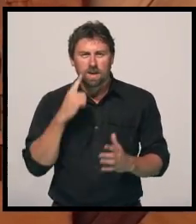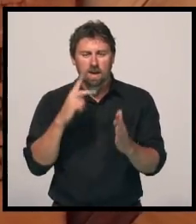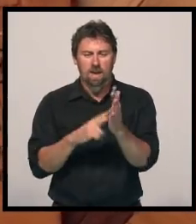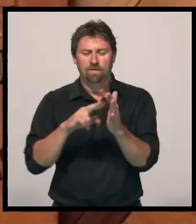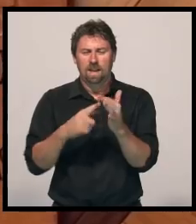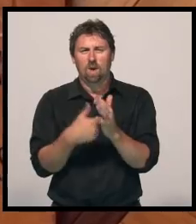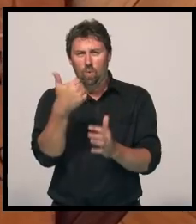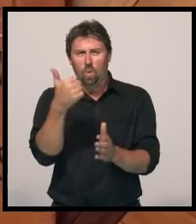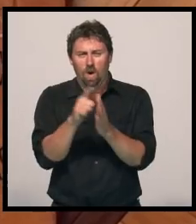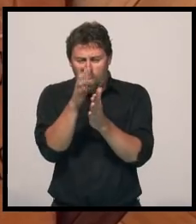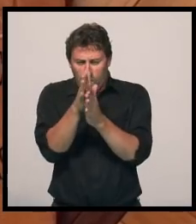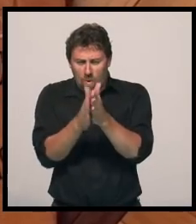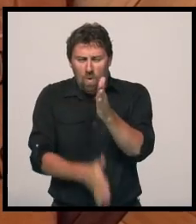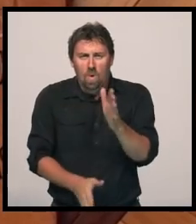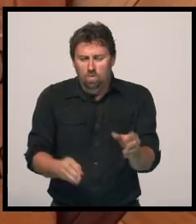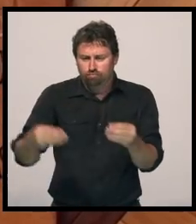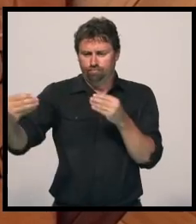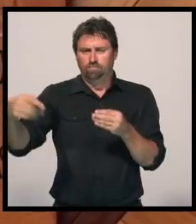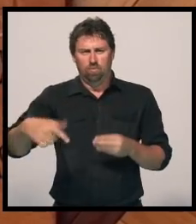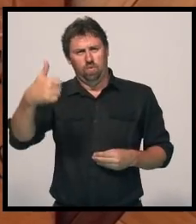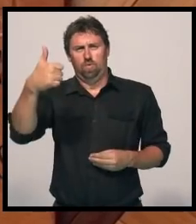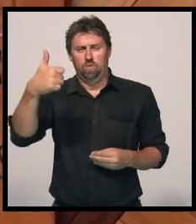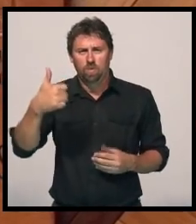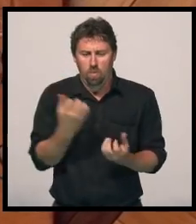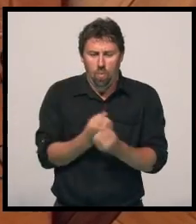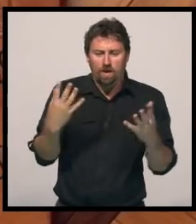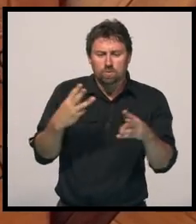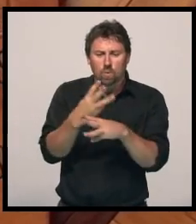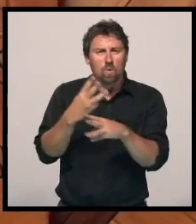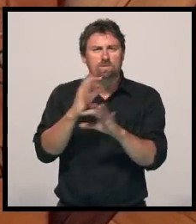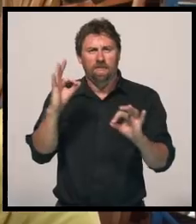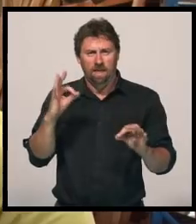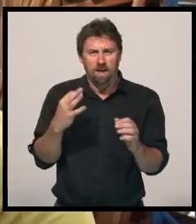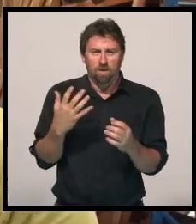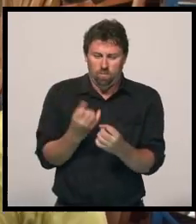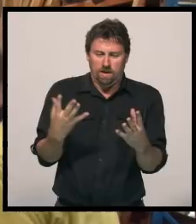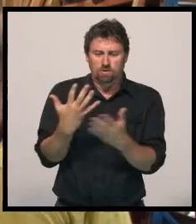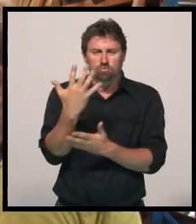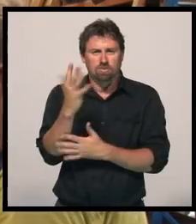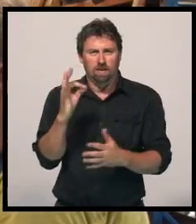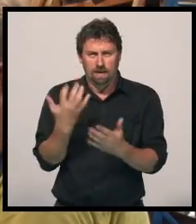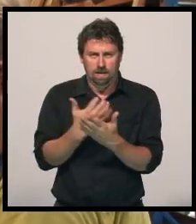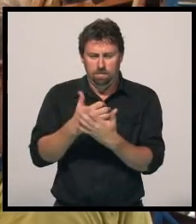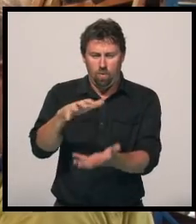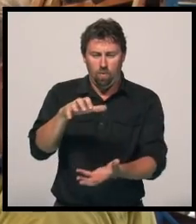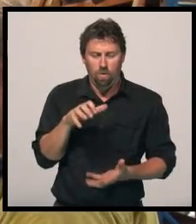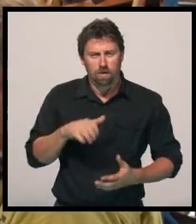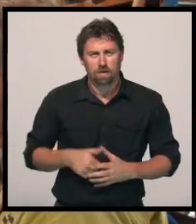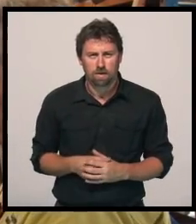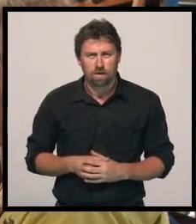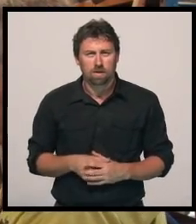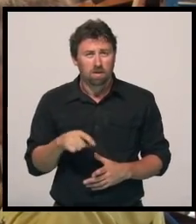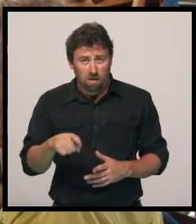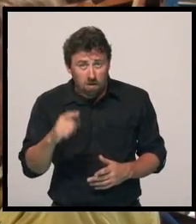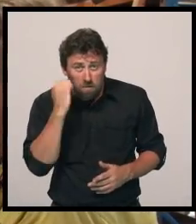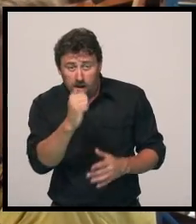timber are you? You're getting maximum impact with minimum use of the resource. Now, is that There's little bit of black bean. Oh, that's black